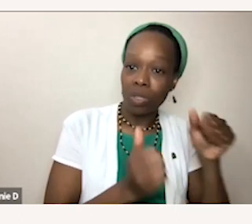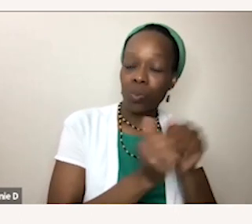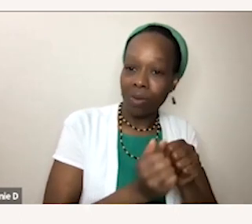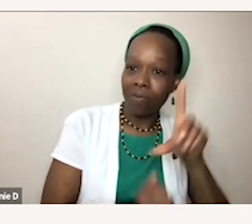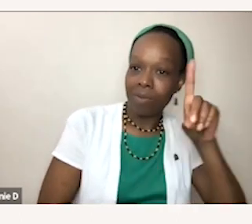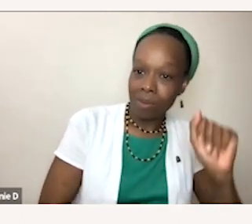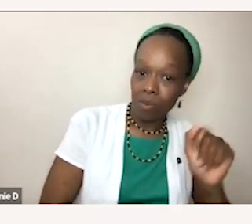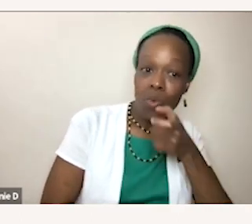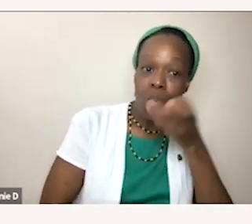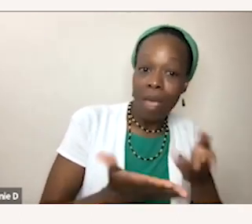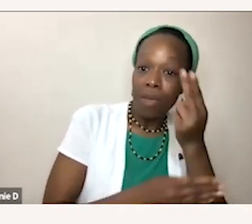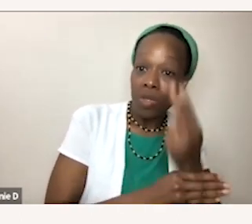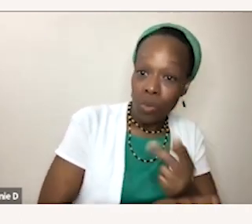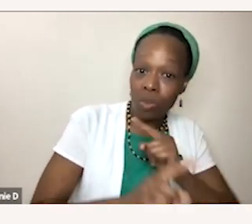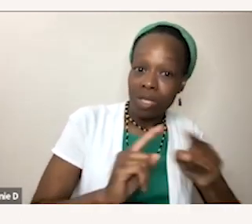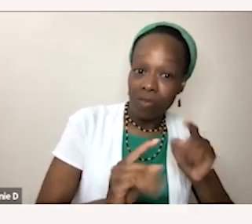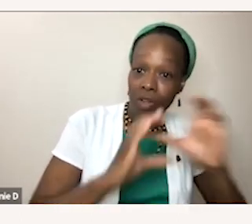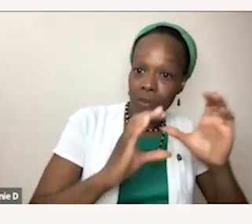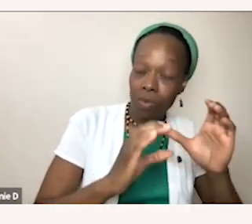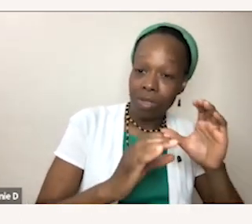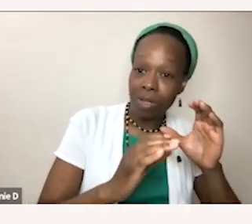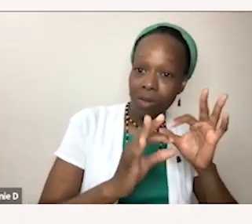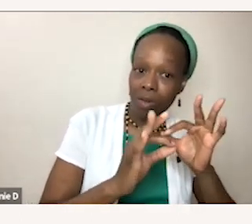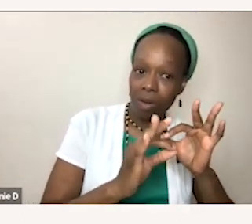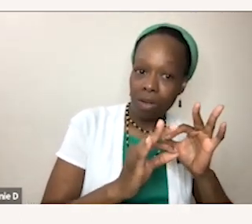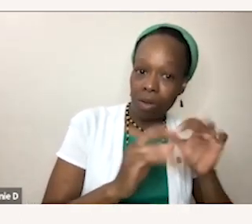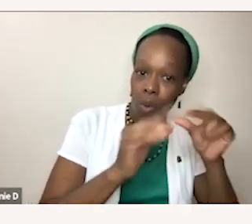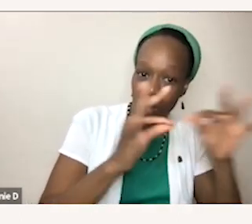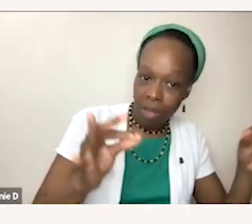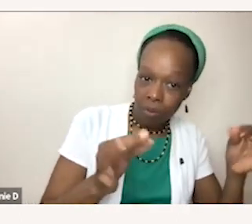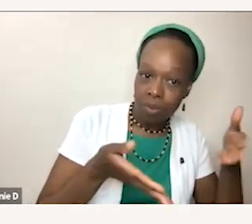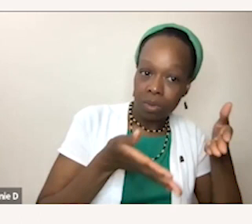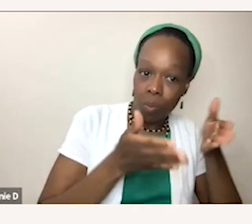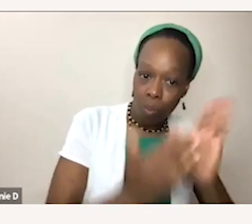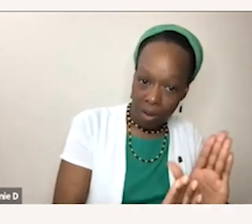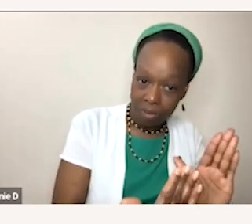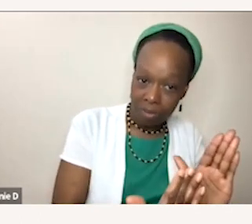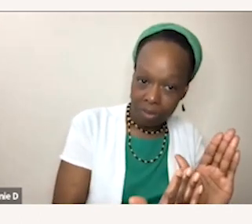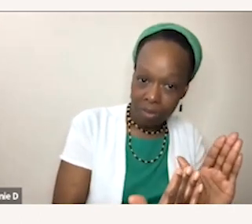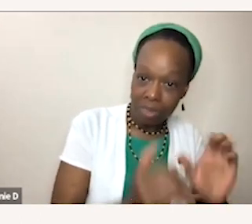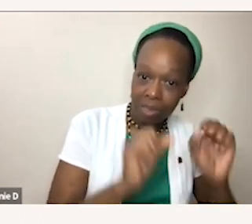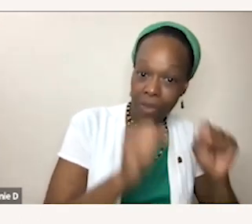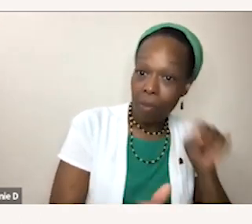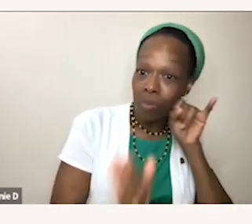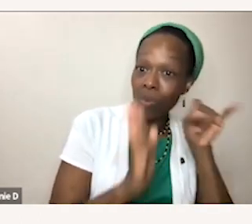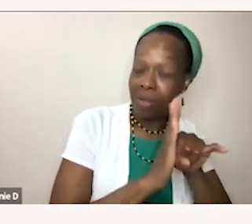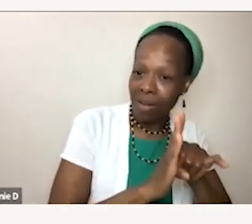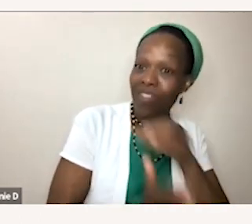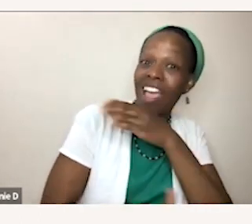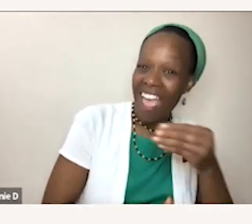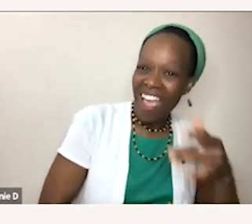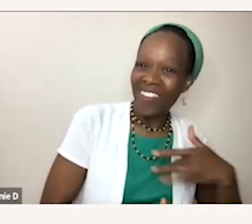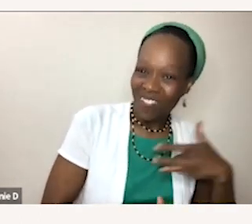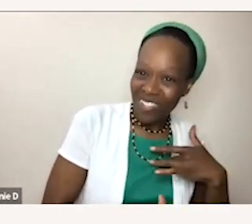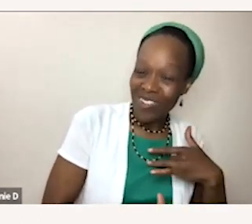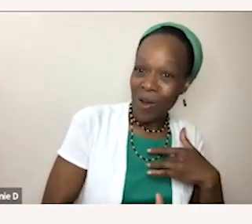different communication modality or a different language or way of communicating to identify and to feel